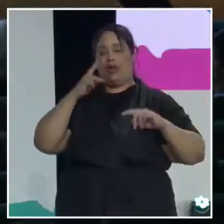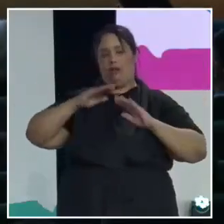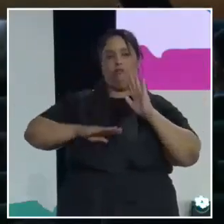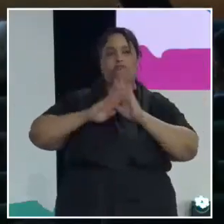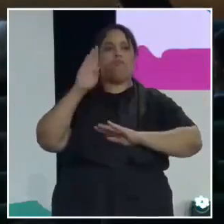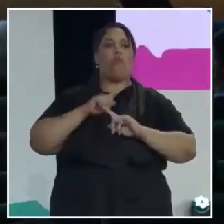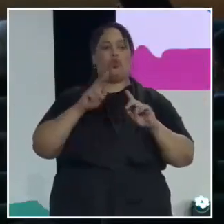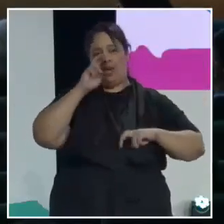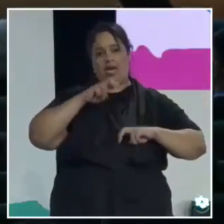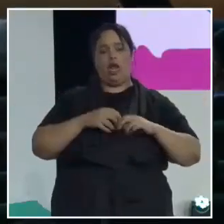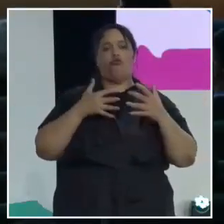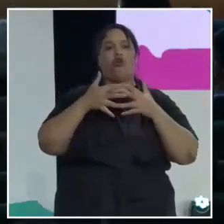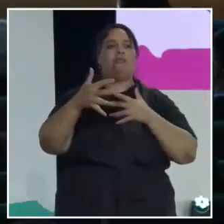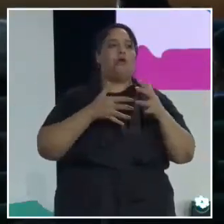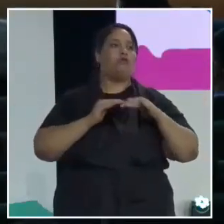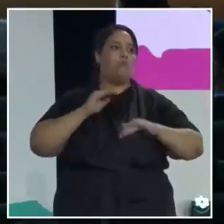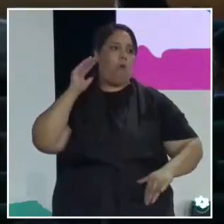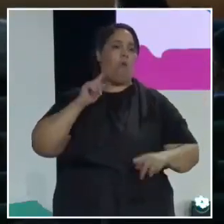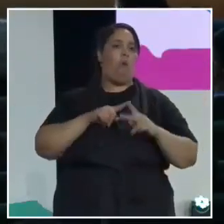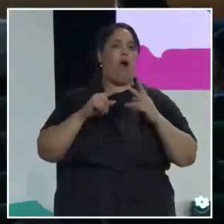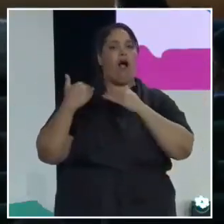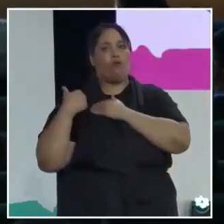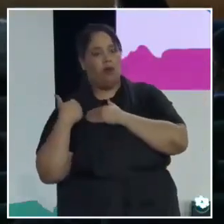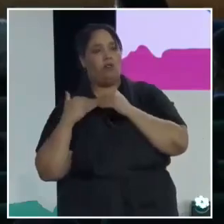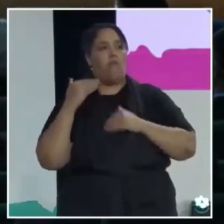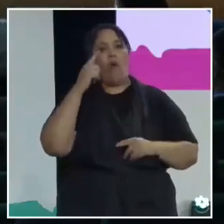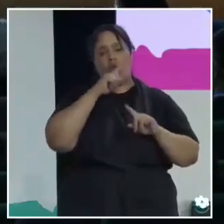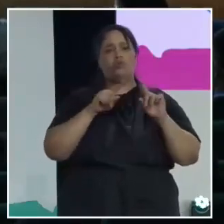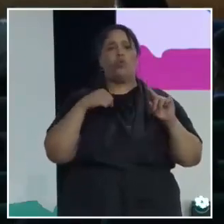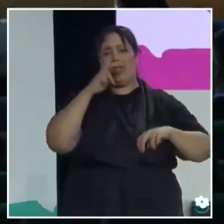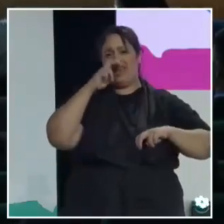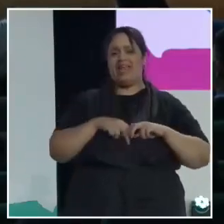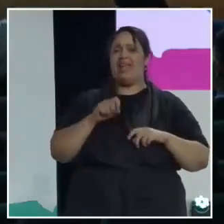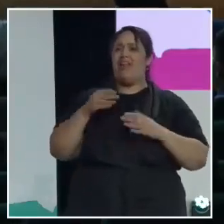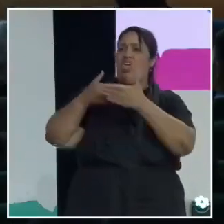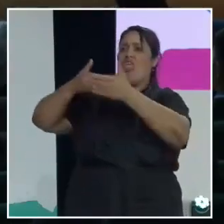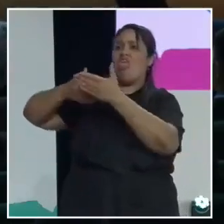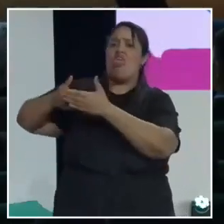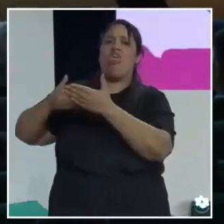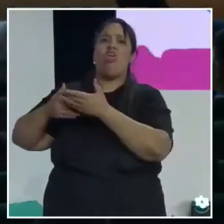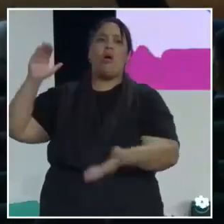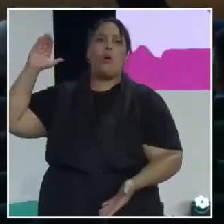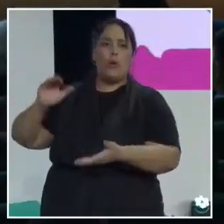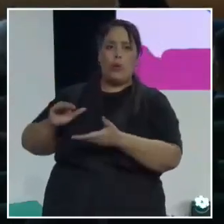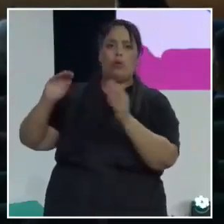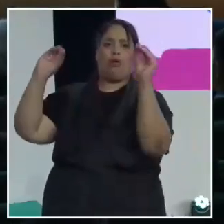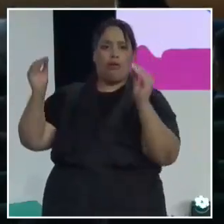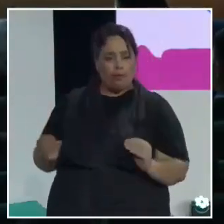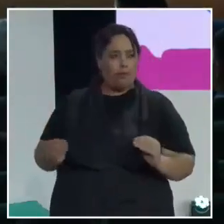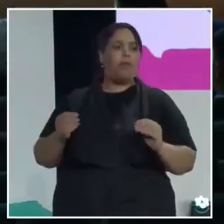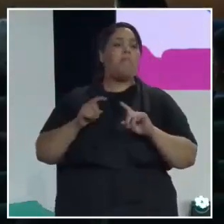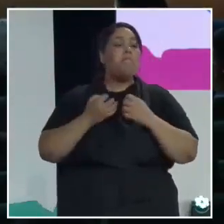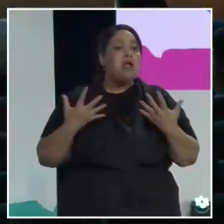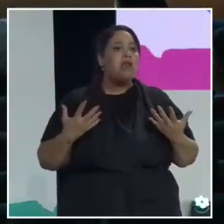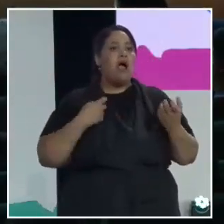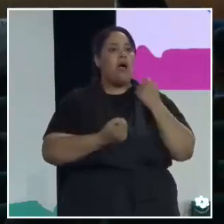transparency and accountability. We need to be judicious about cutting the red tape, and that's where development banks often get buried. And I like that